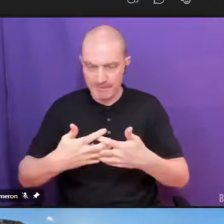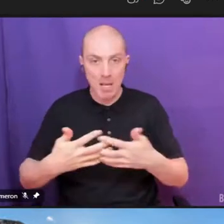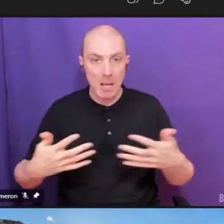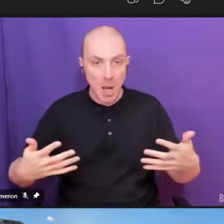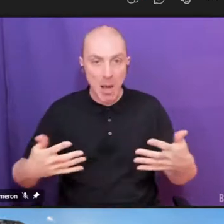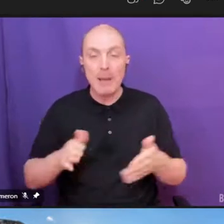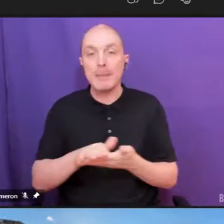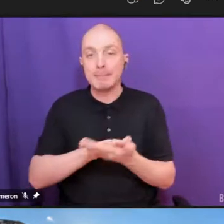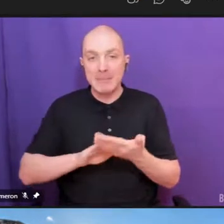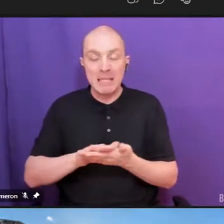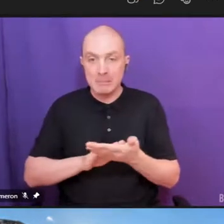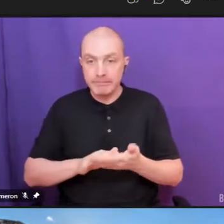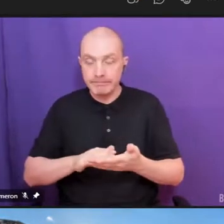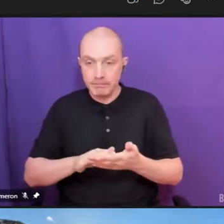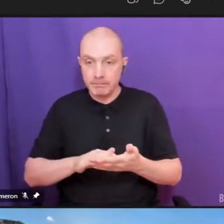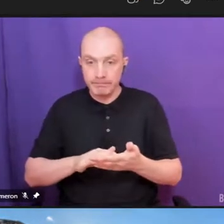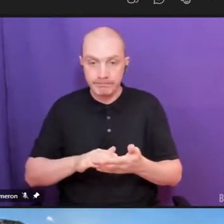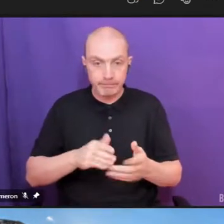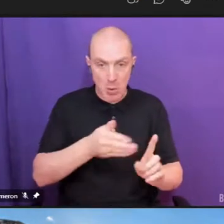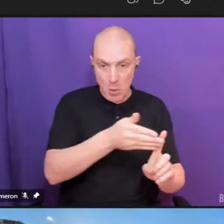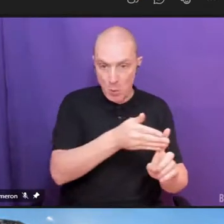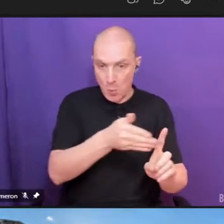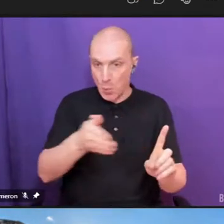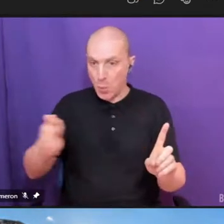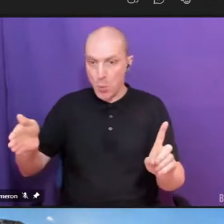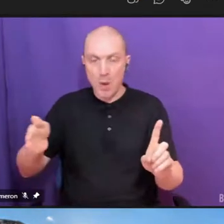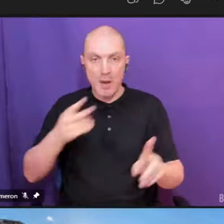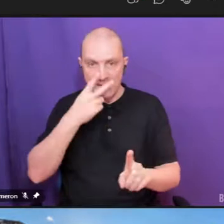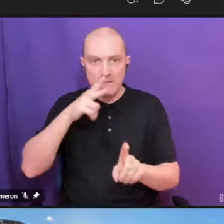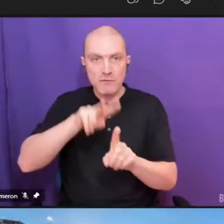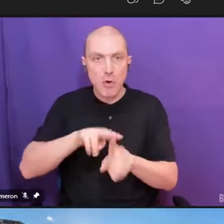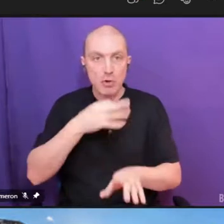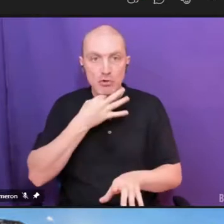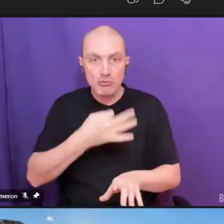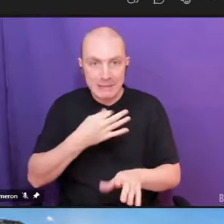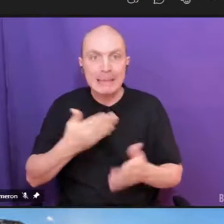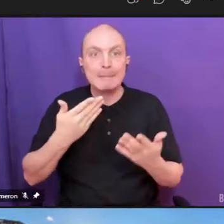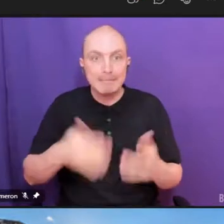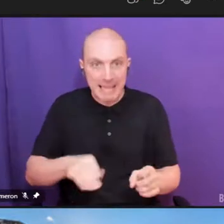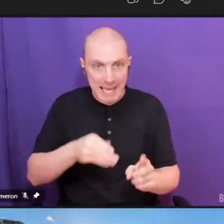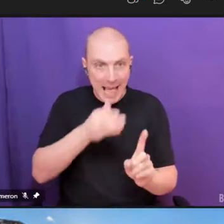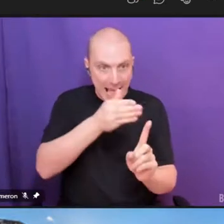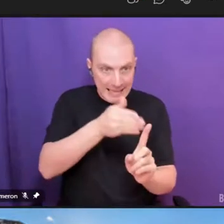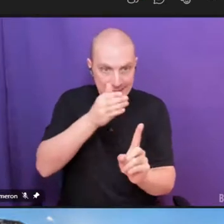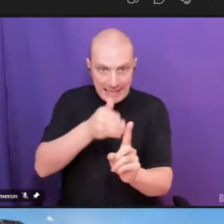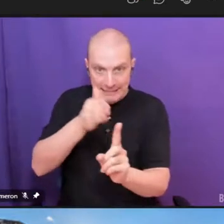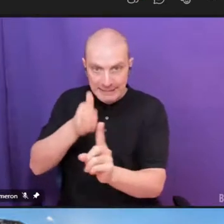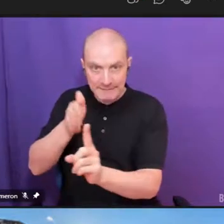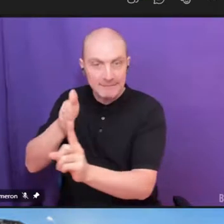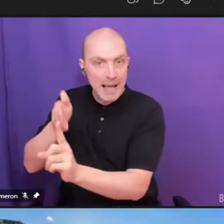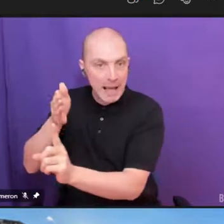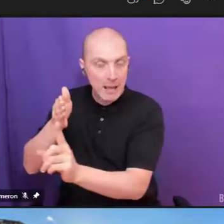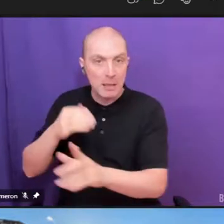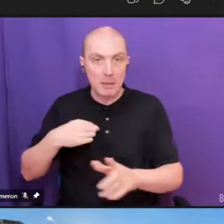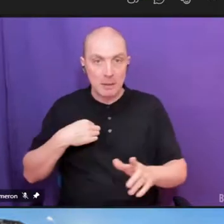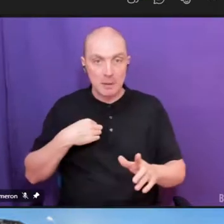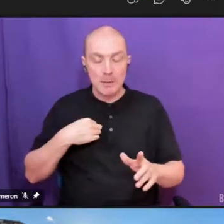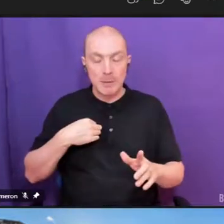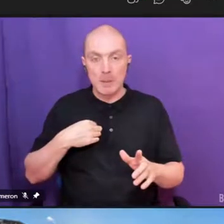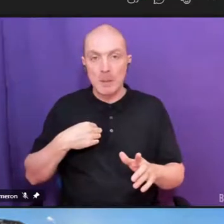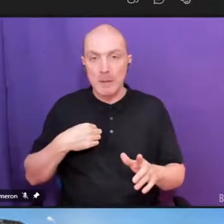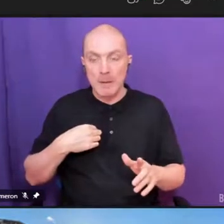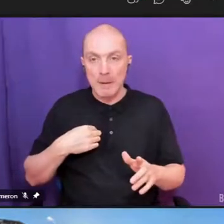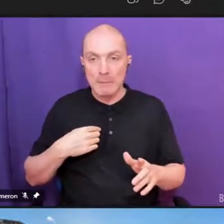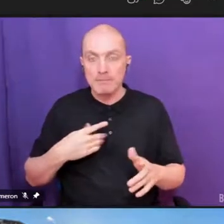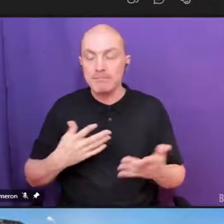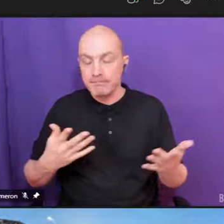work that we've now planned for the second 6 months of the year. And I think it would provide significant assurance to the committee once